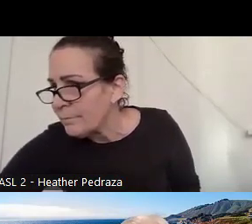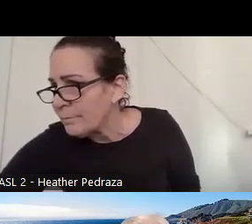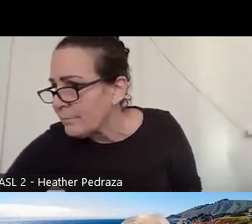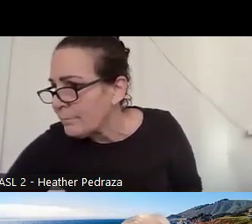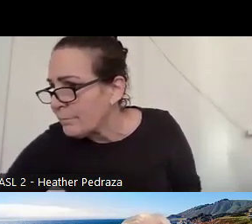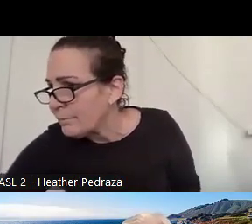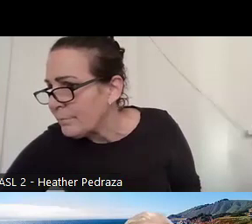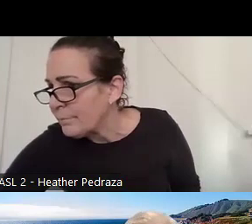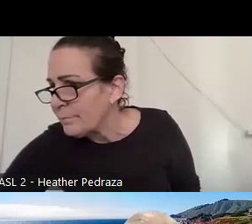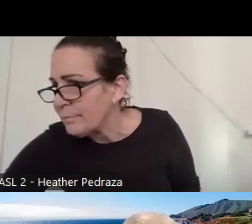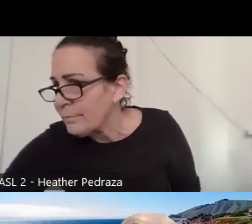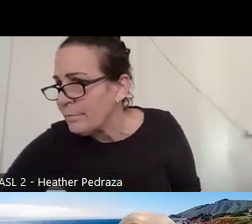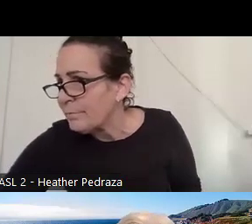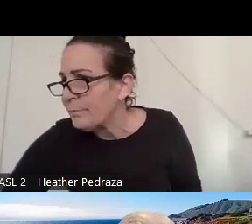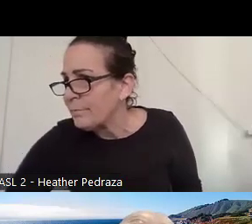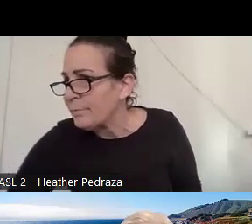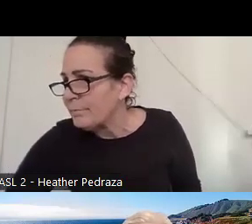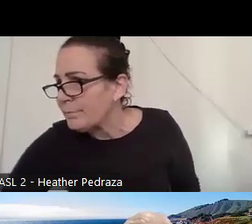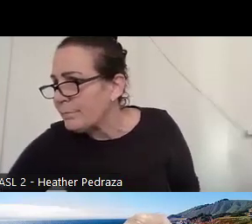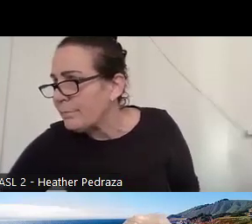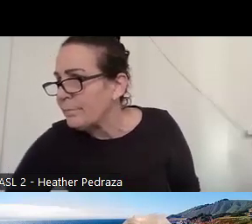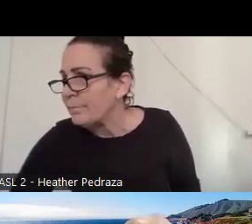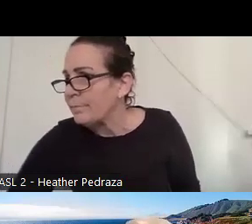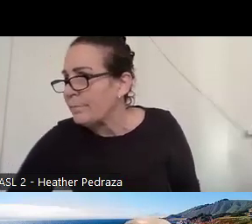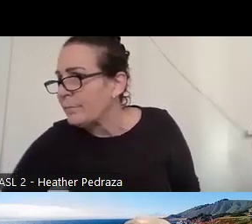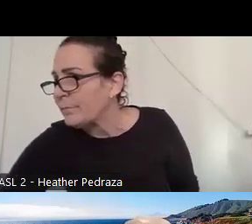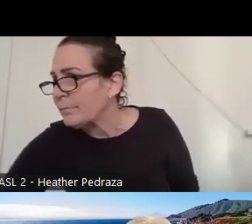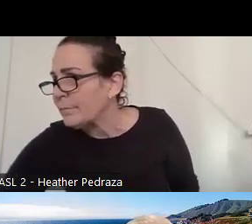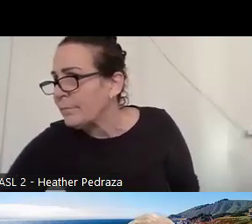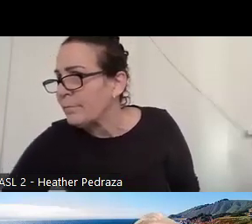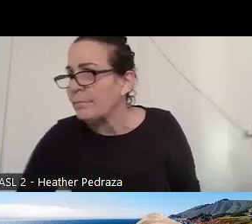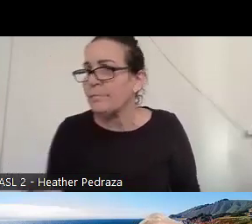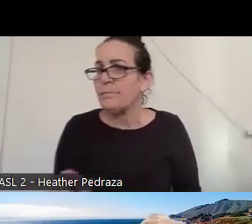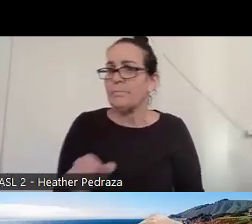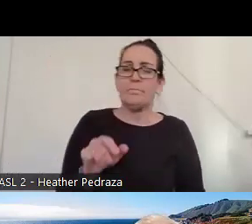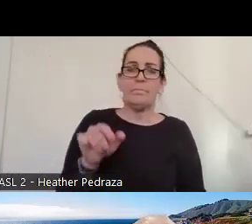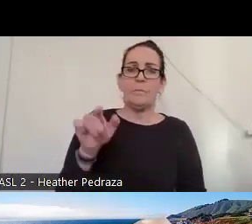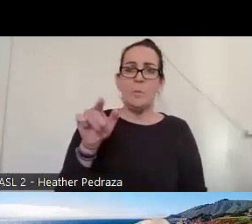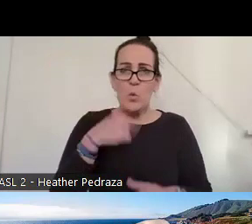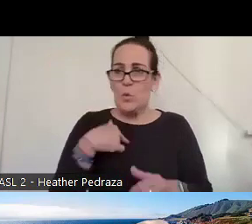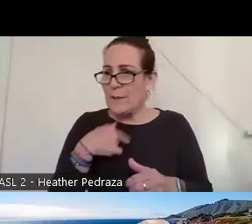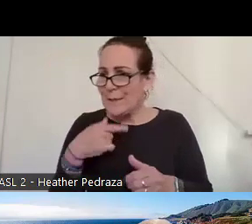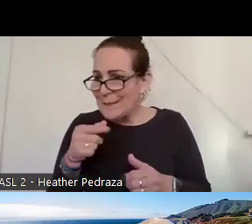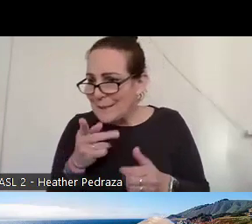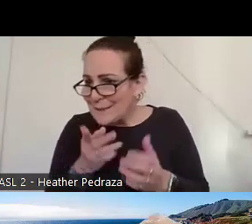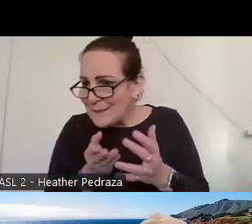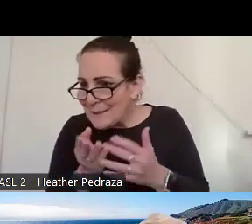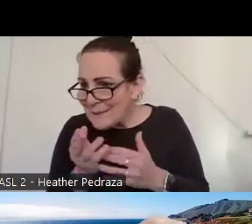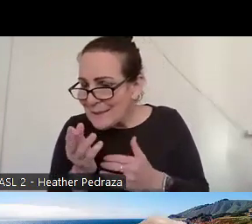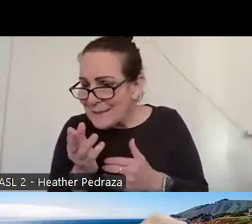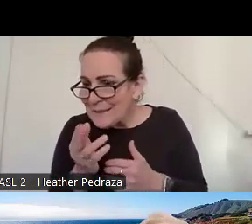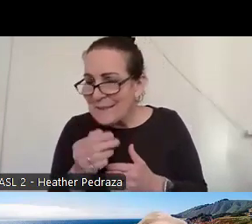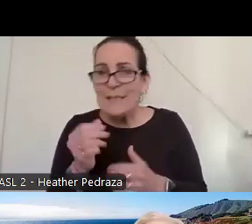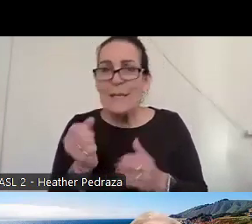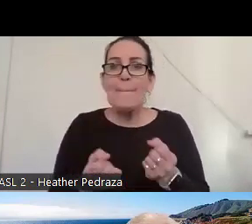seeing potentially massive cuts happening to research across a variety of topics. Research programs that were needing to